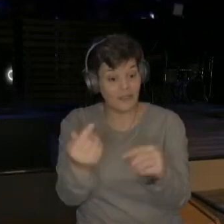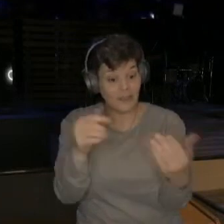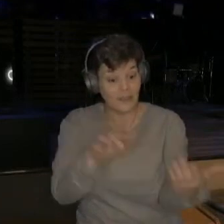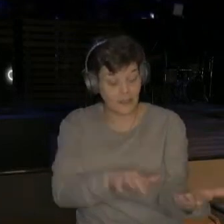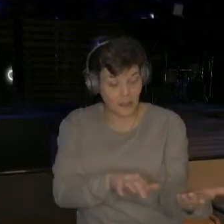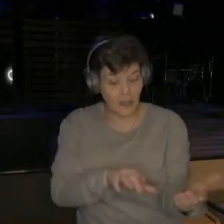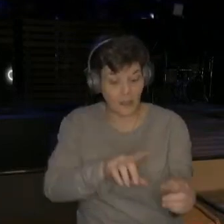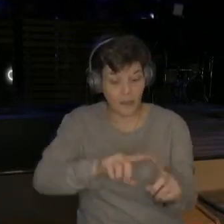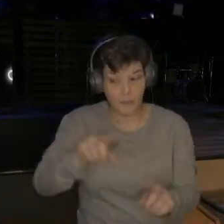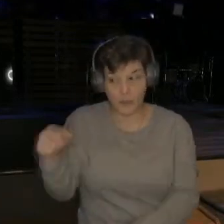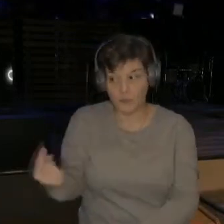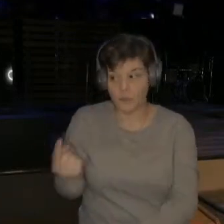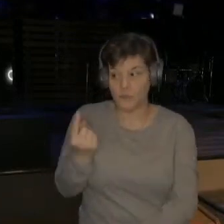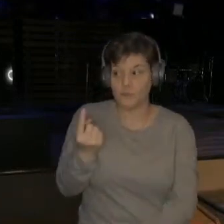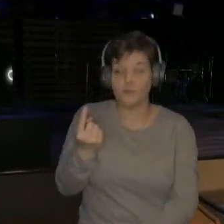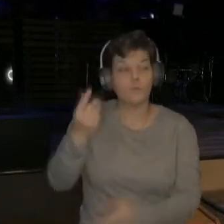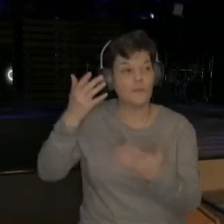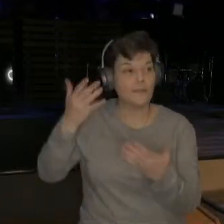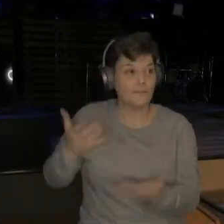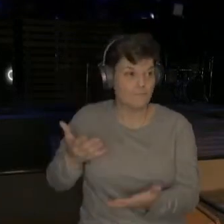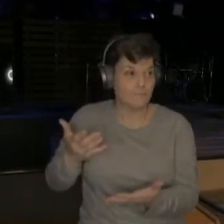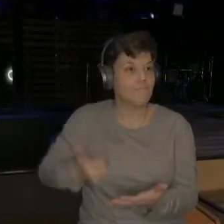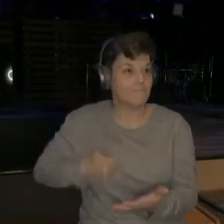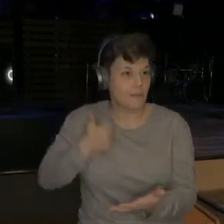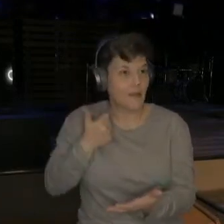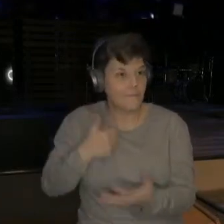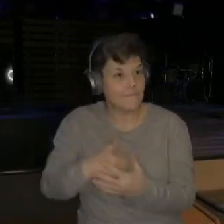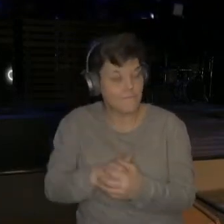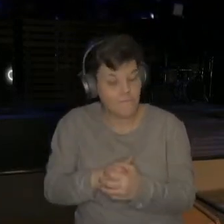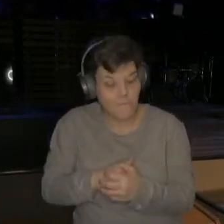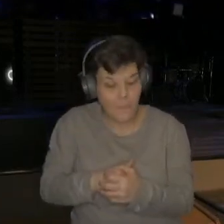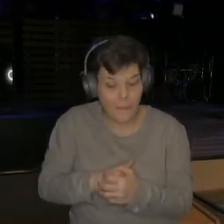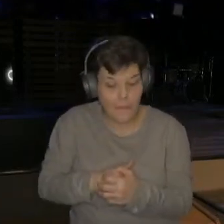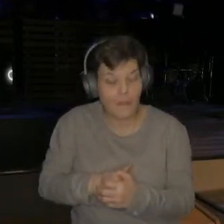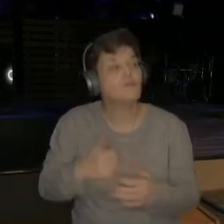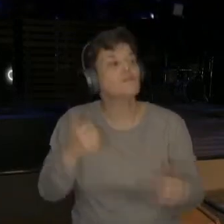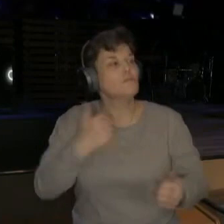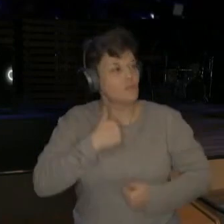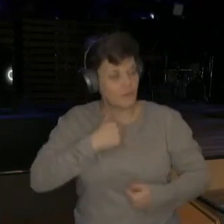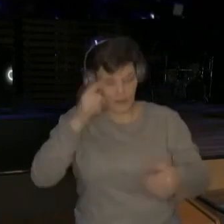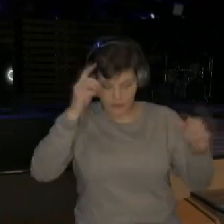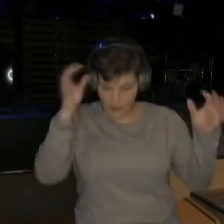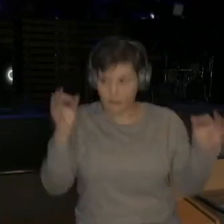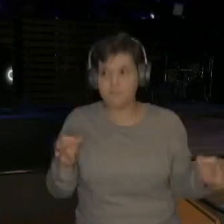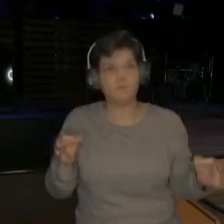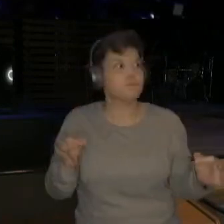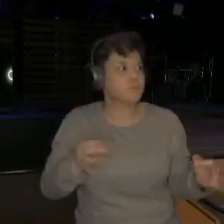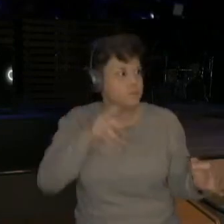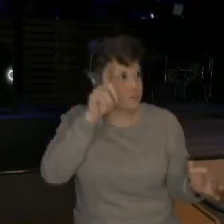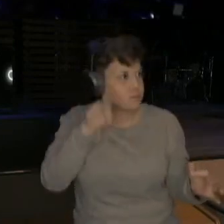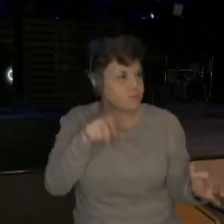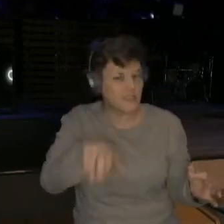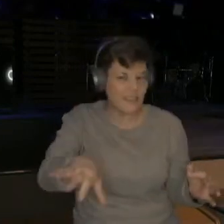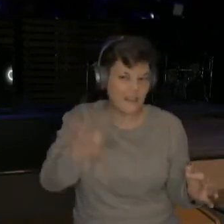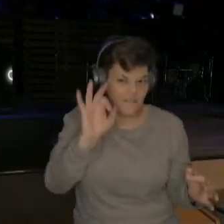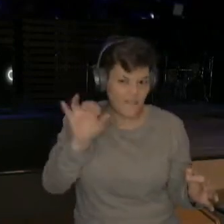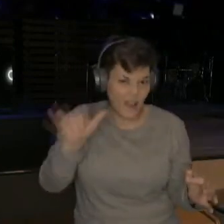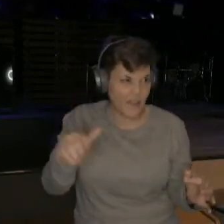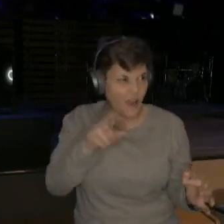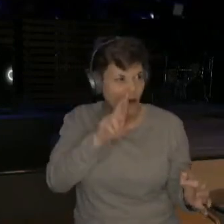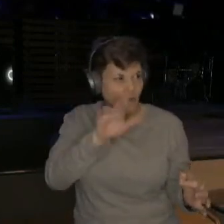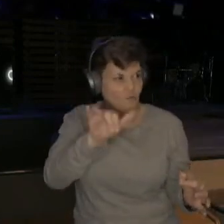that family. The military leaders decided that they needed to find Private Ryan and send him